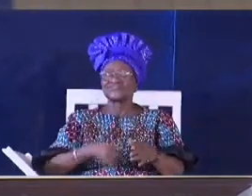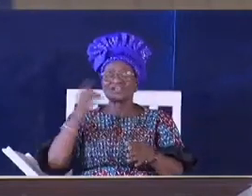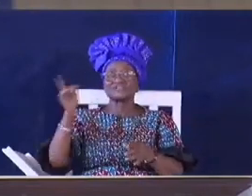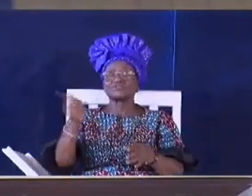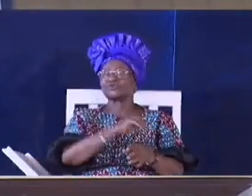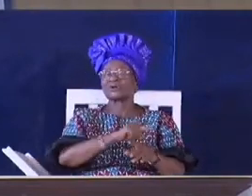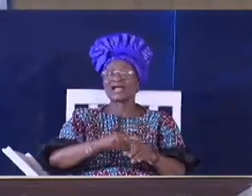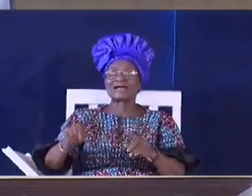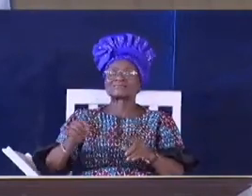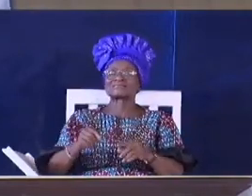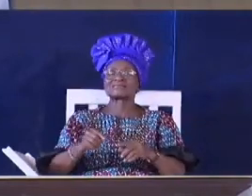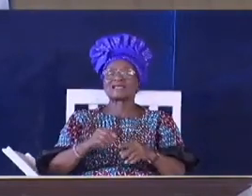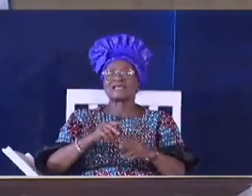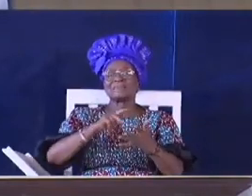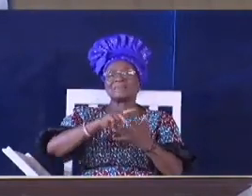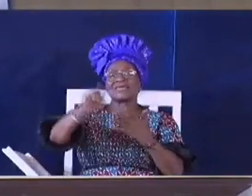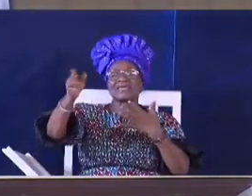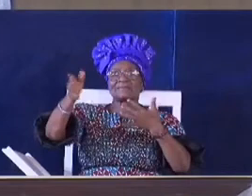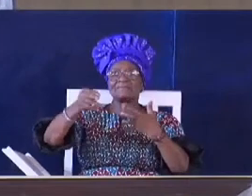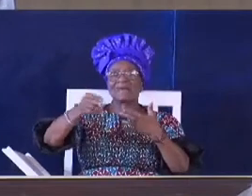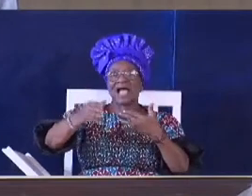But this widow